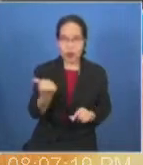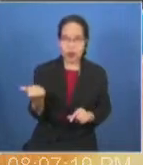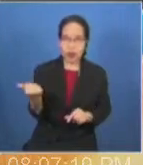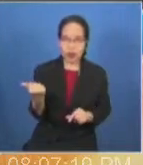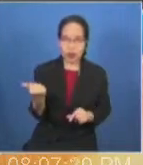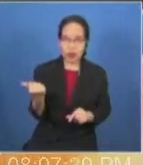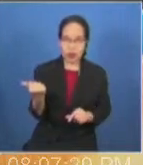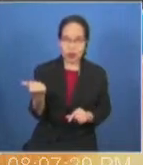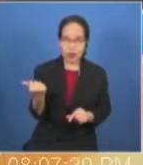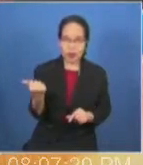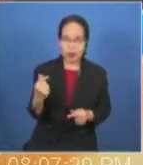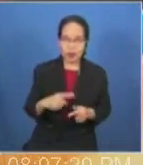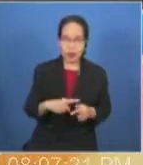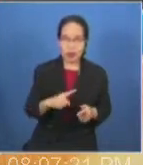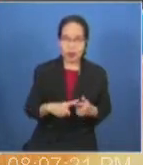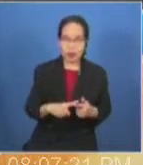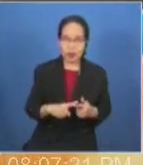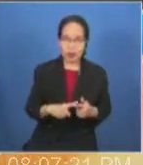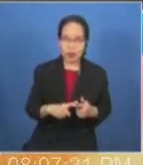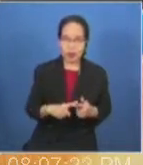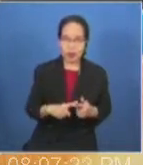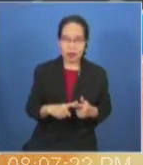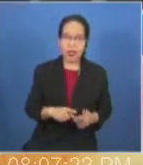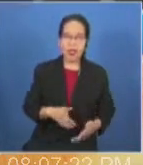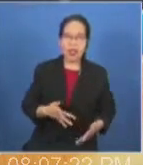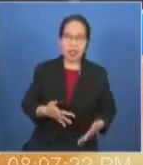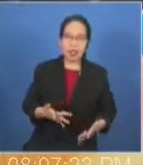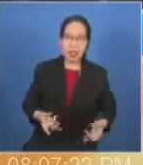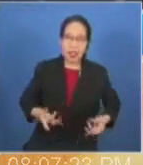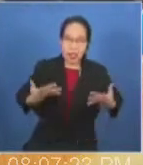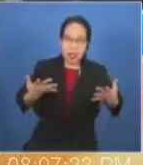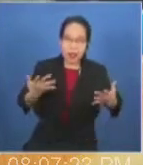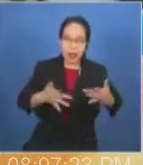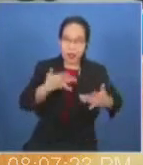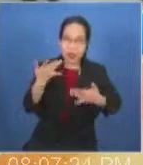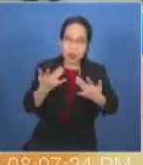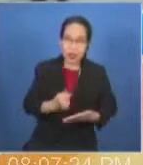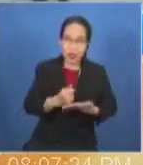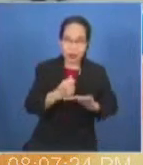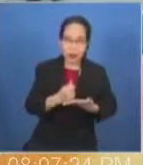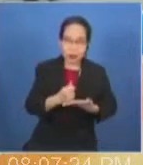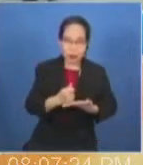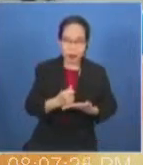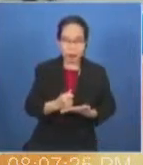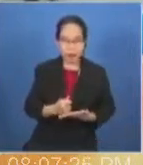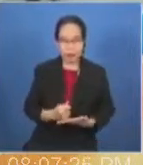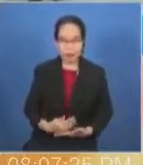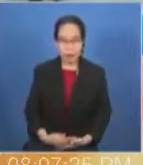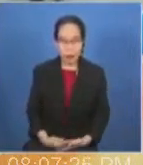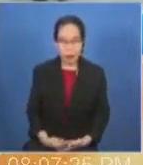fellow man helped you now, then do it also to others. Pay it forward.